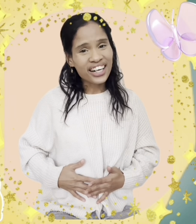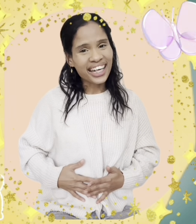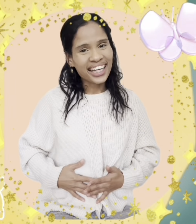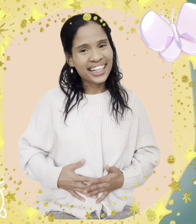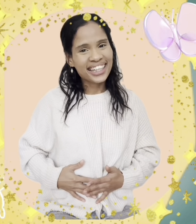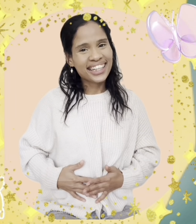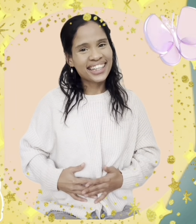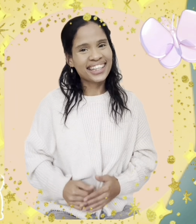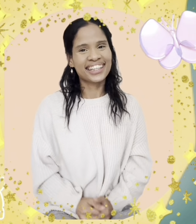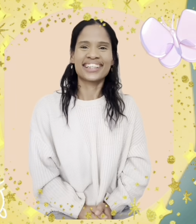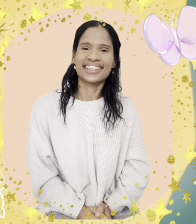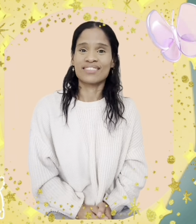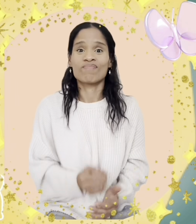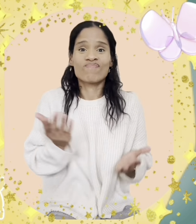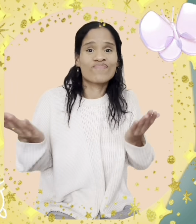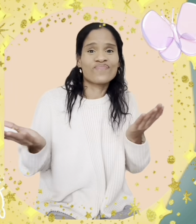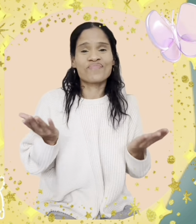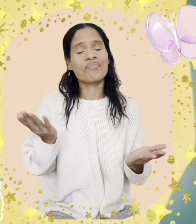hungry?